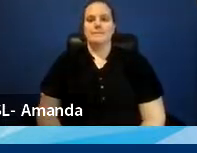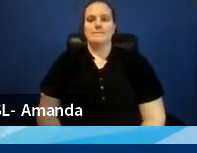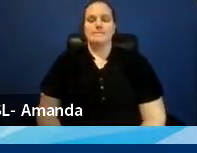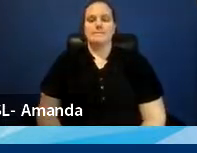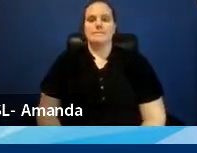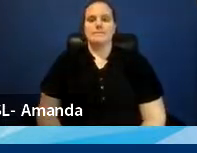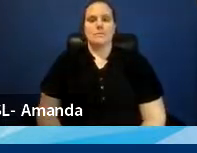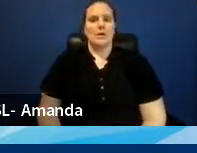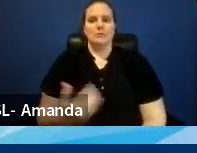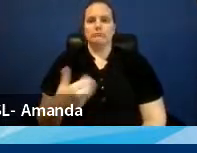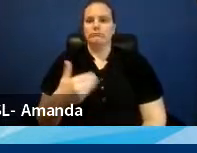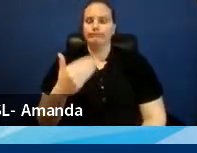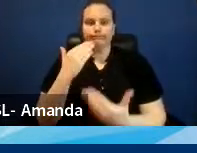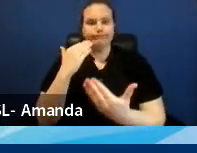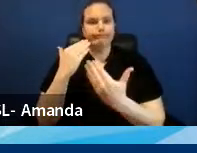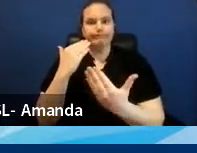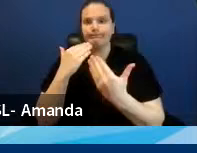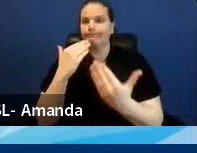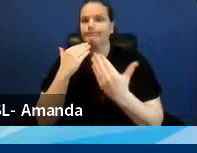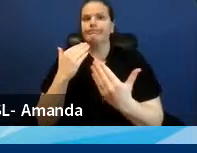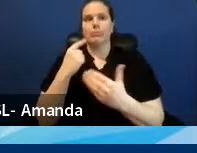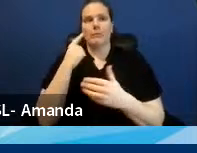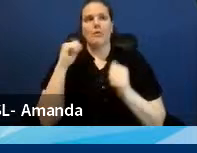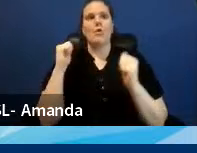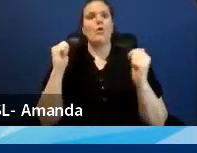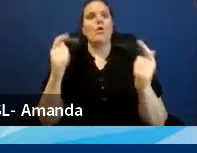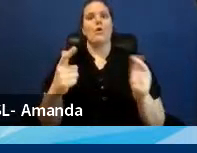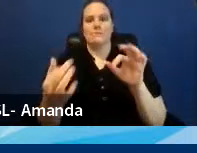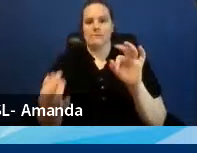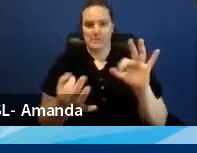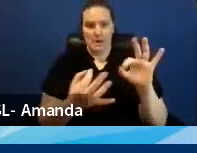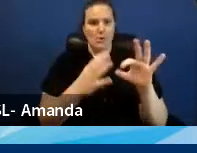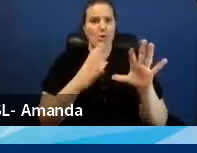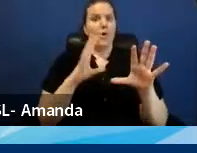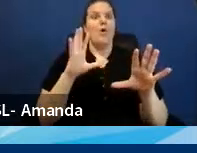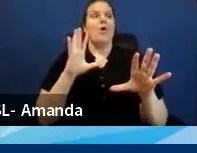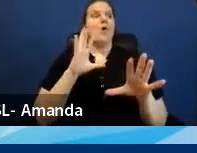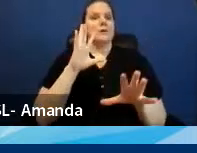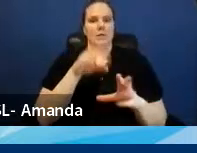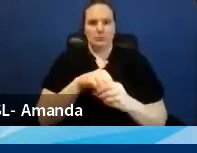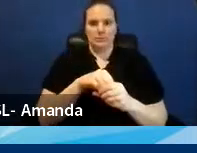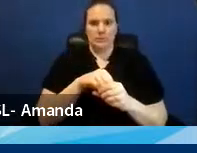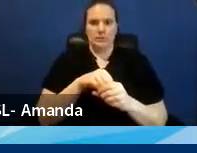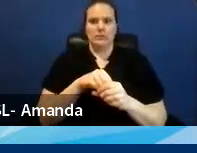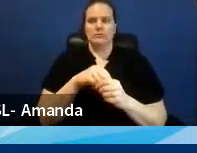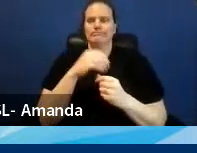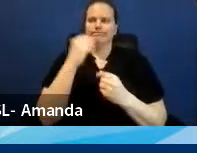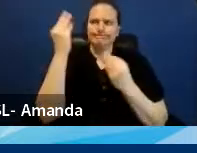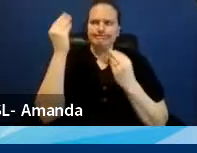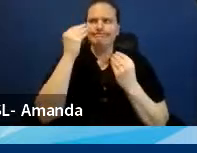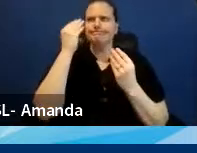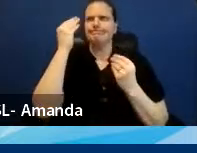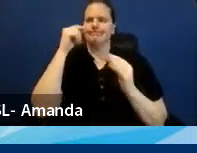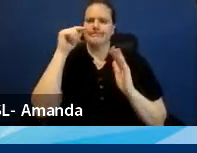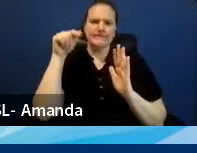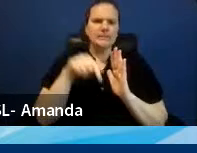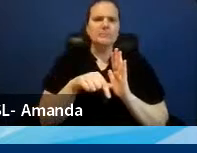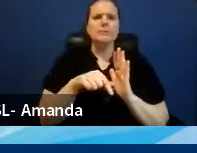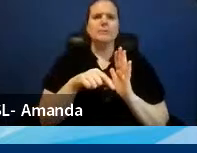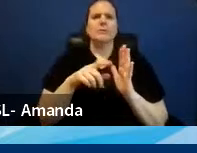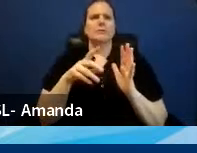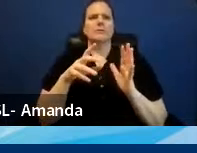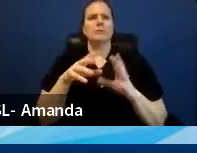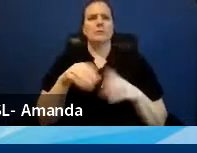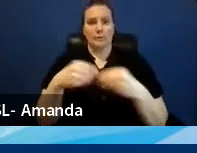An immense amount of gratitude for all the input, all the engagement, all the critical thought that you've provided